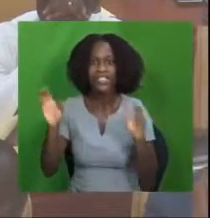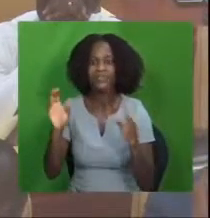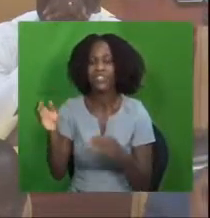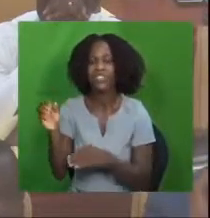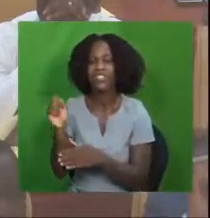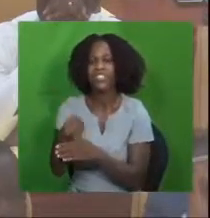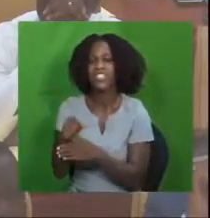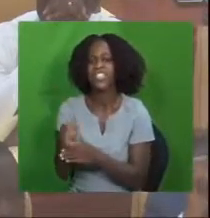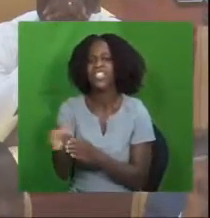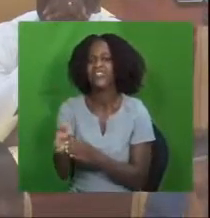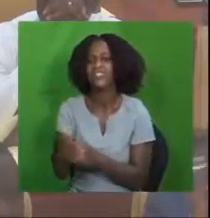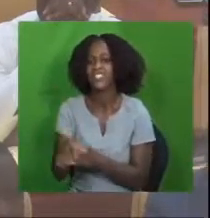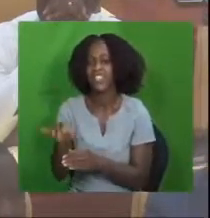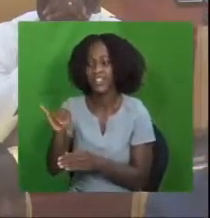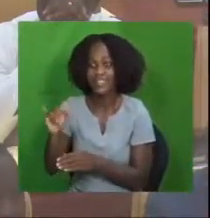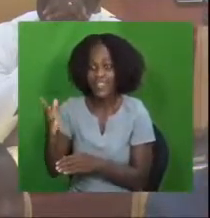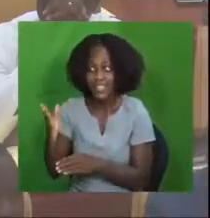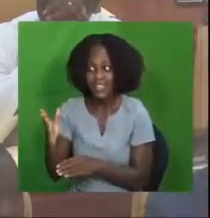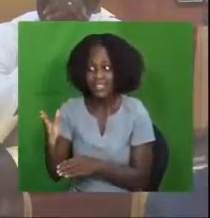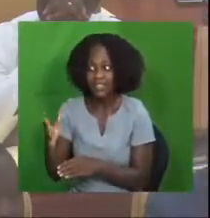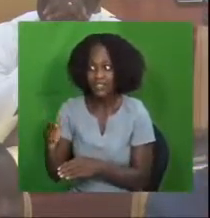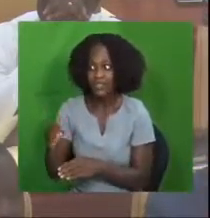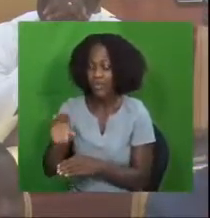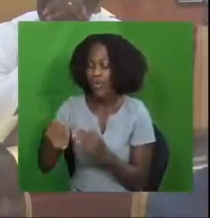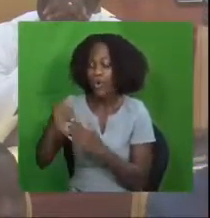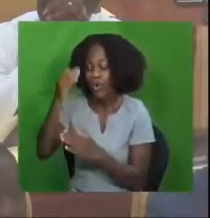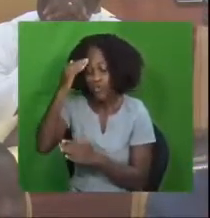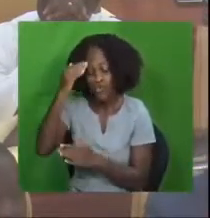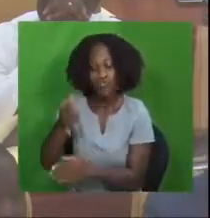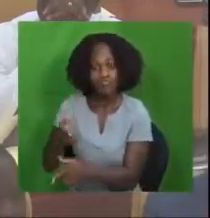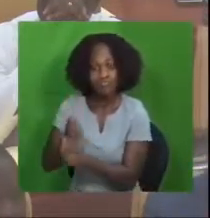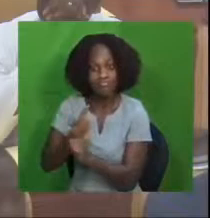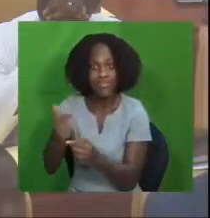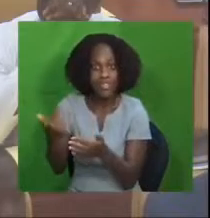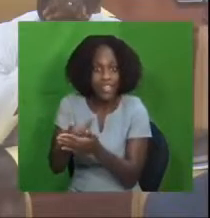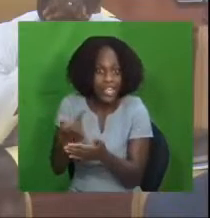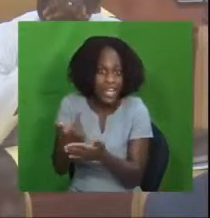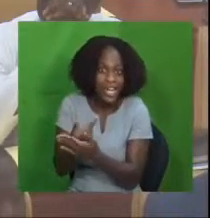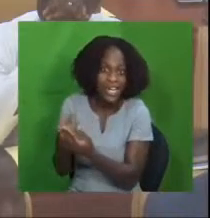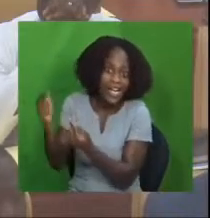So that is your strong point. Your strong point is to borrow Ghana and borrow us to death.